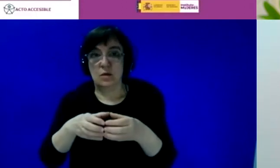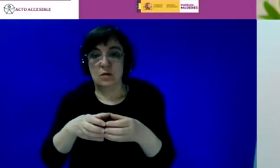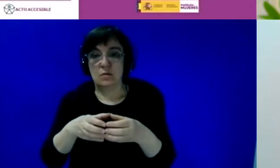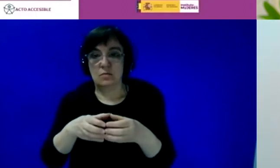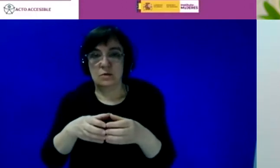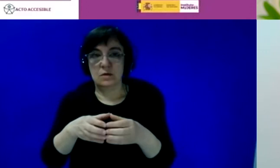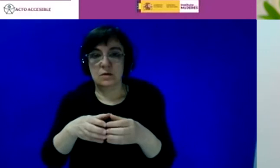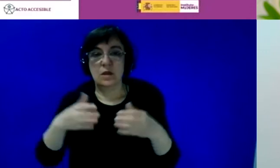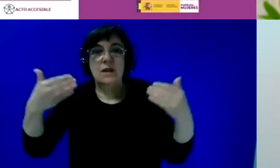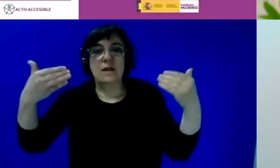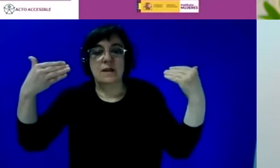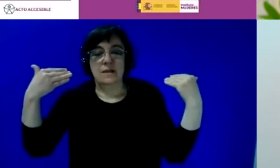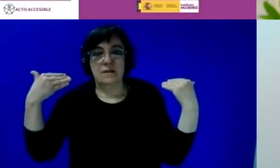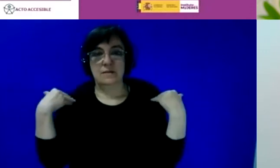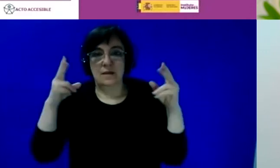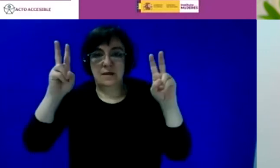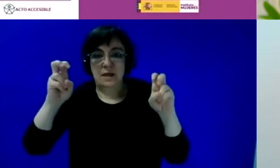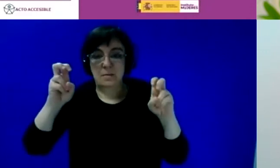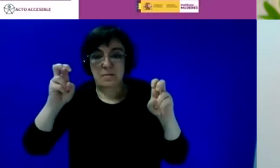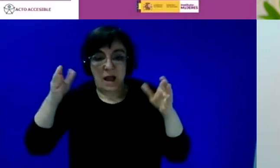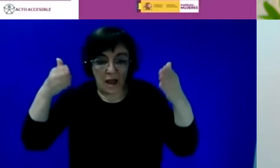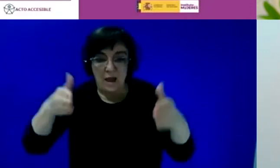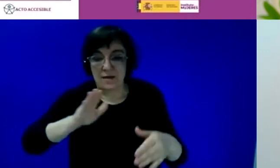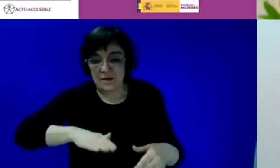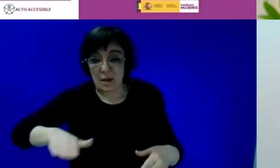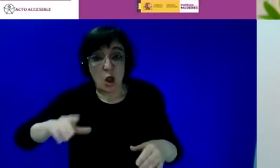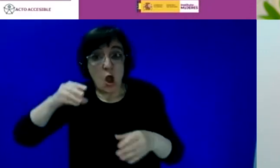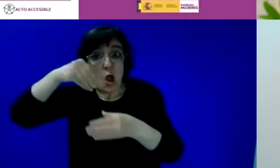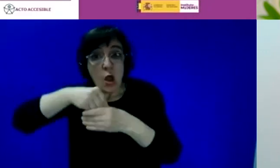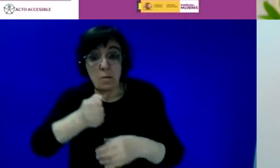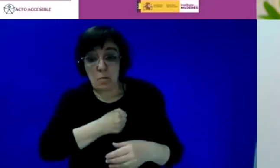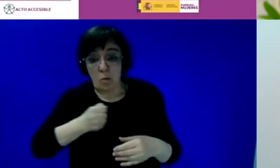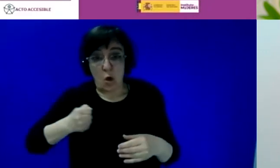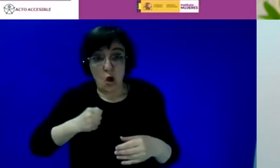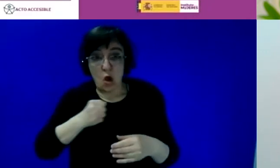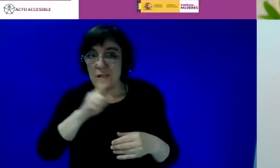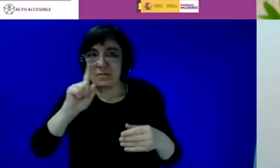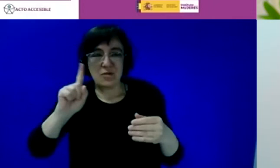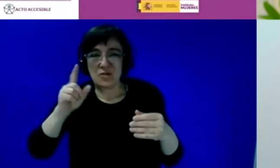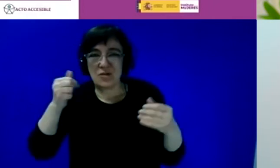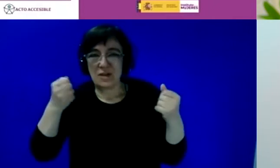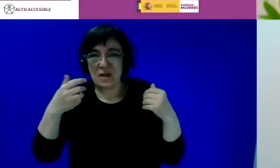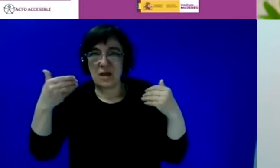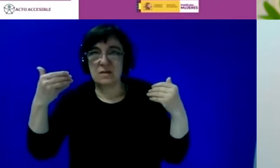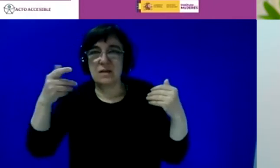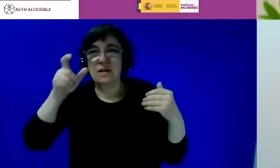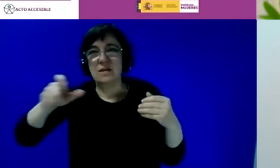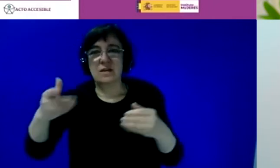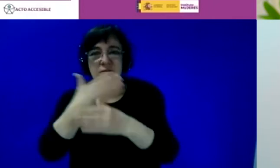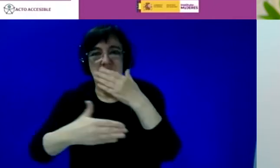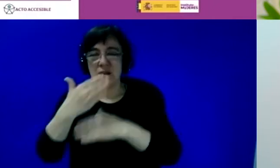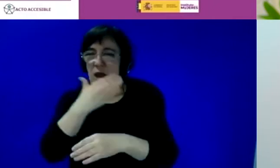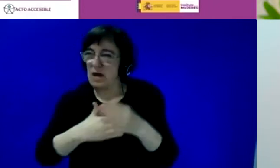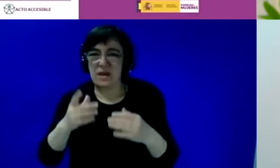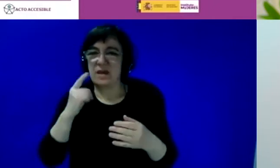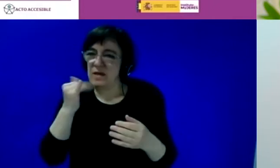of scale of problems that we have. And we must do much, much more to